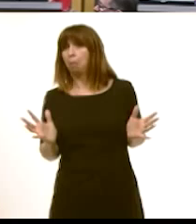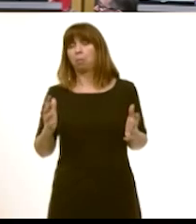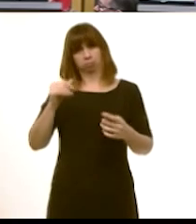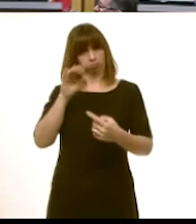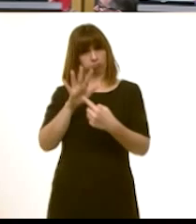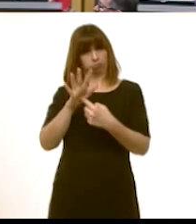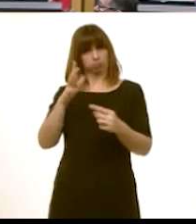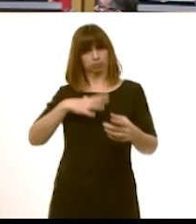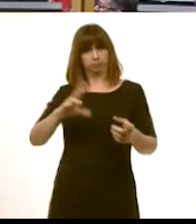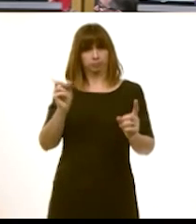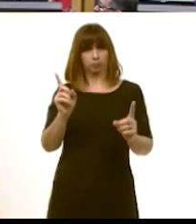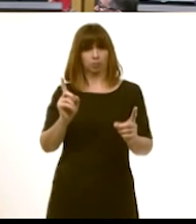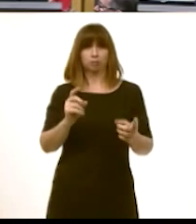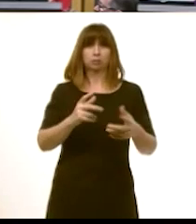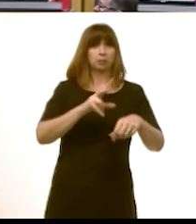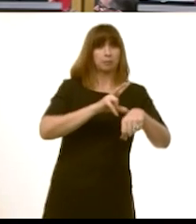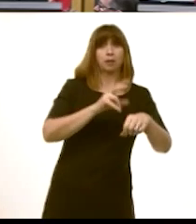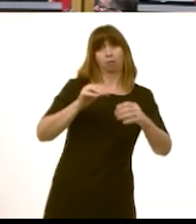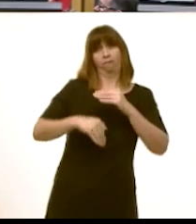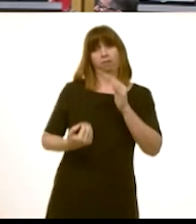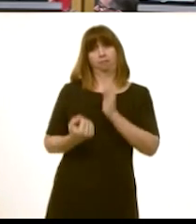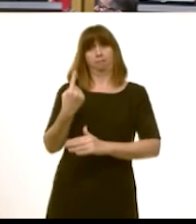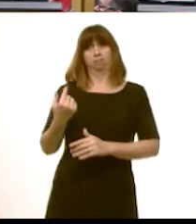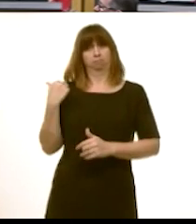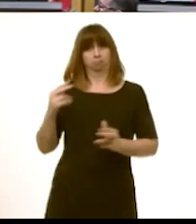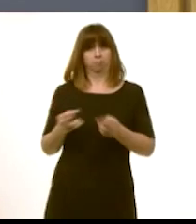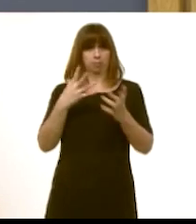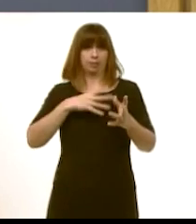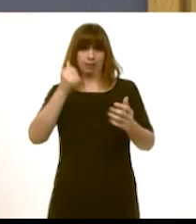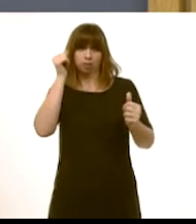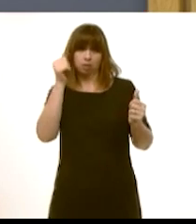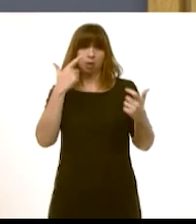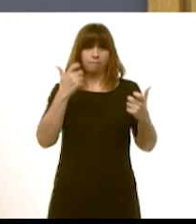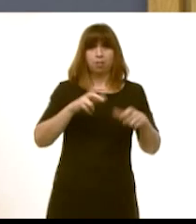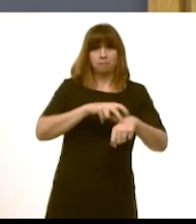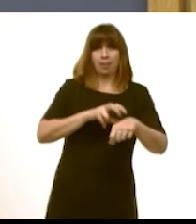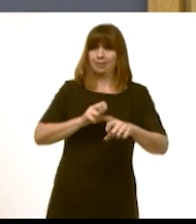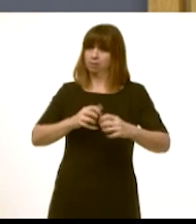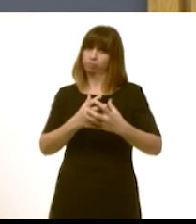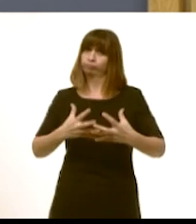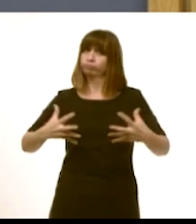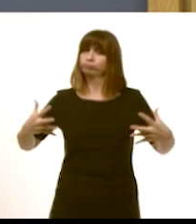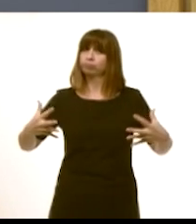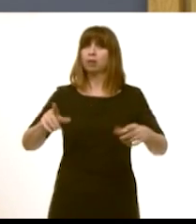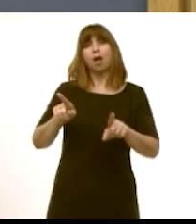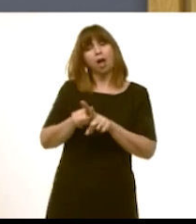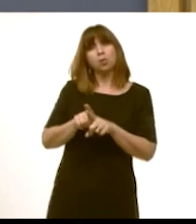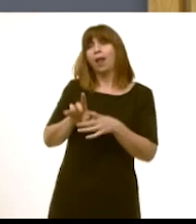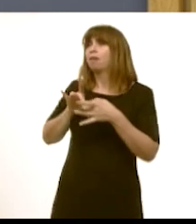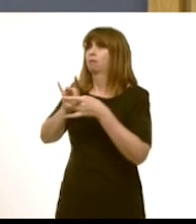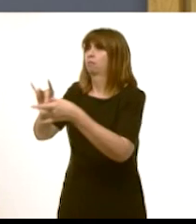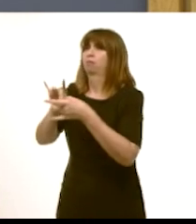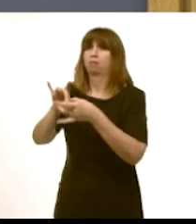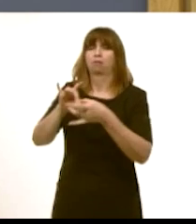of multi-pronged approach to policing, both in terms of providing an immediate response on the ground, as well as building better relationships